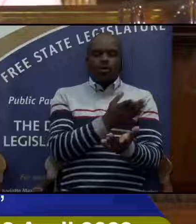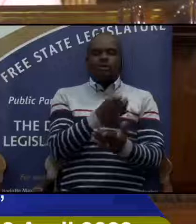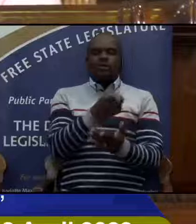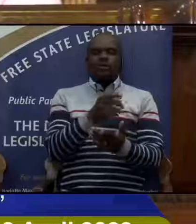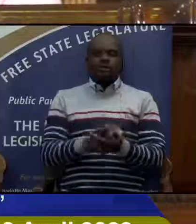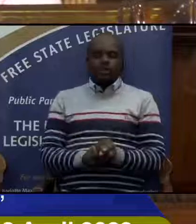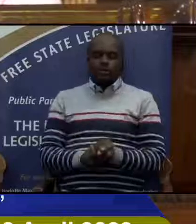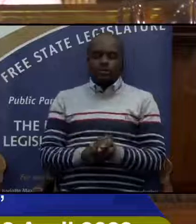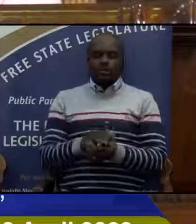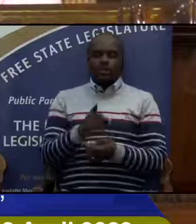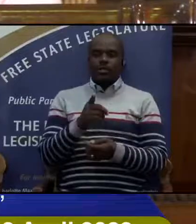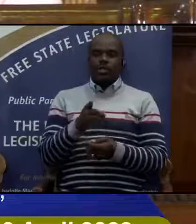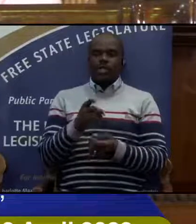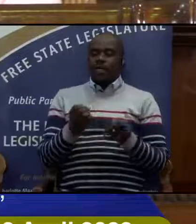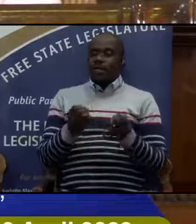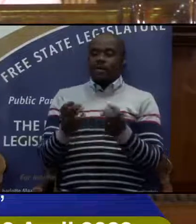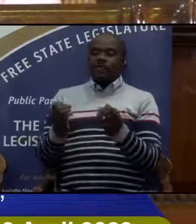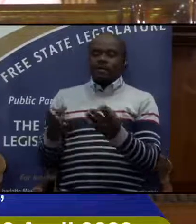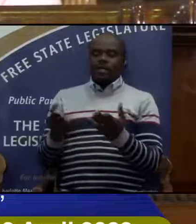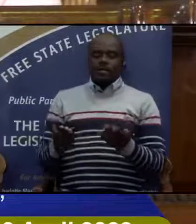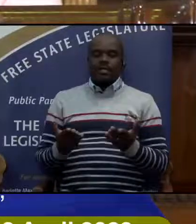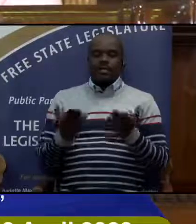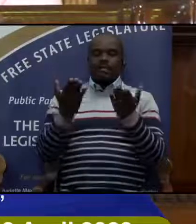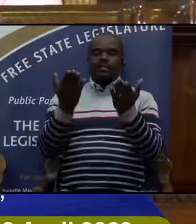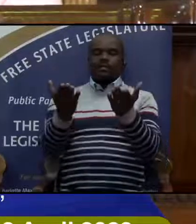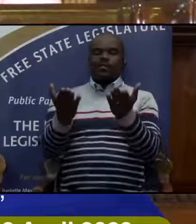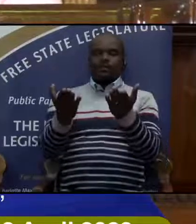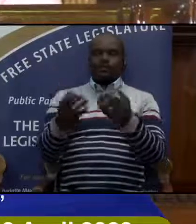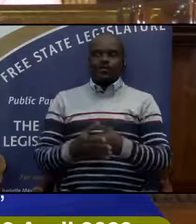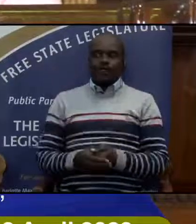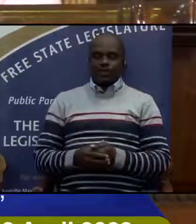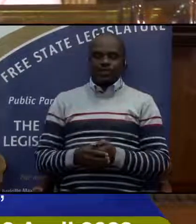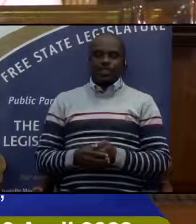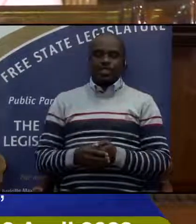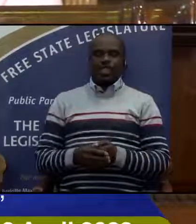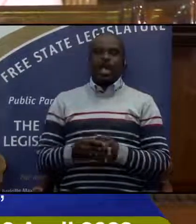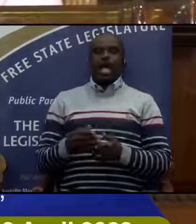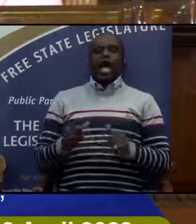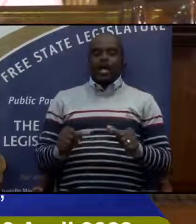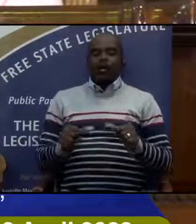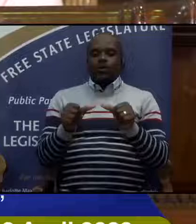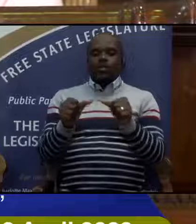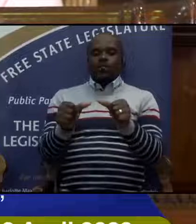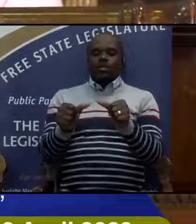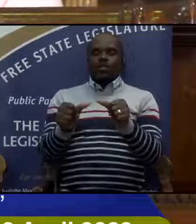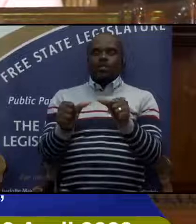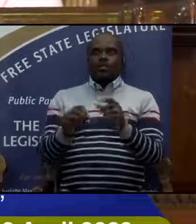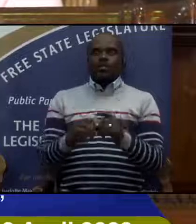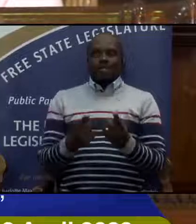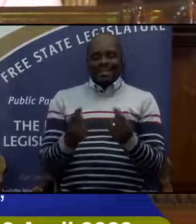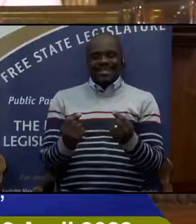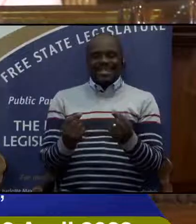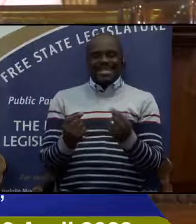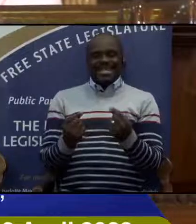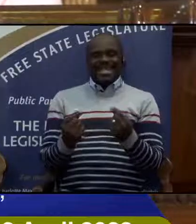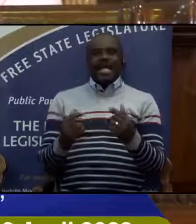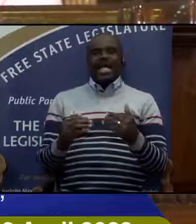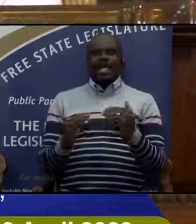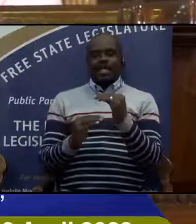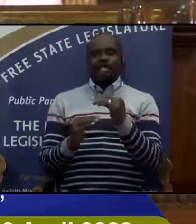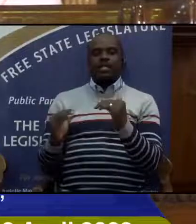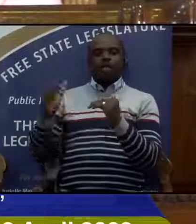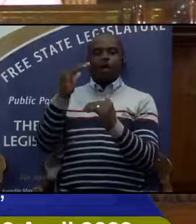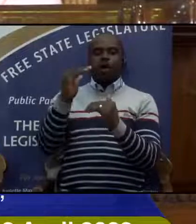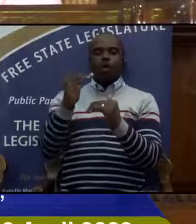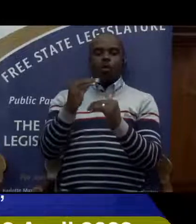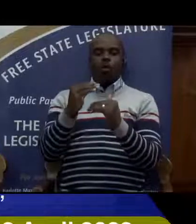resources and duplicated beneficiaries, and we are beginning to do more with the little that we are having. We thank your wisdom